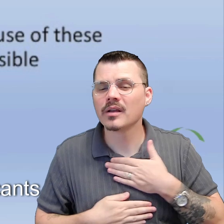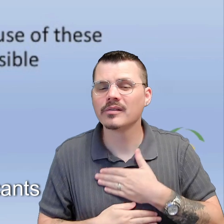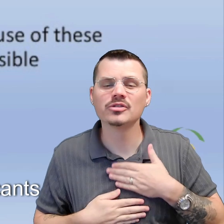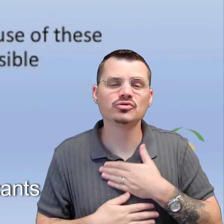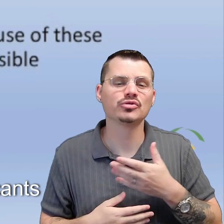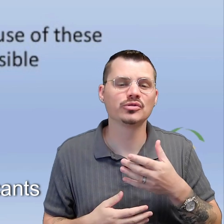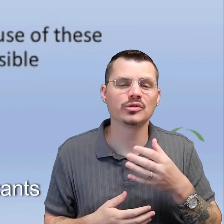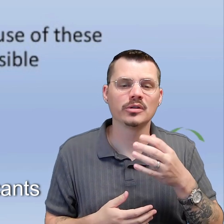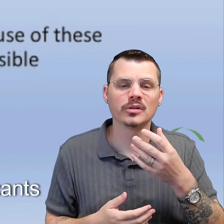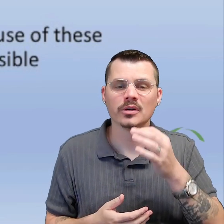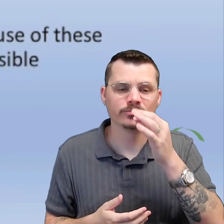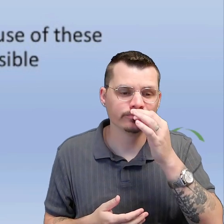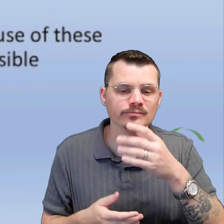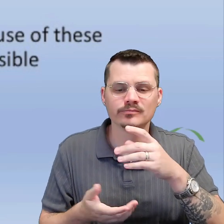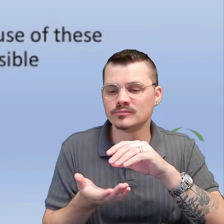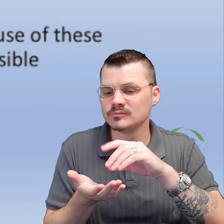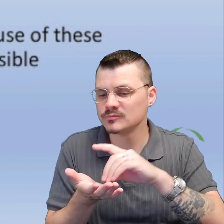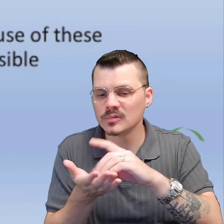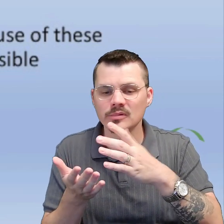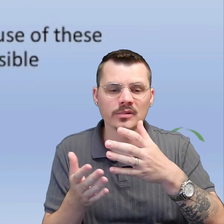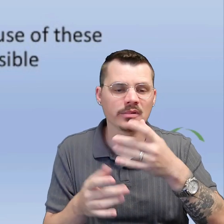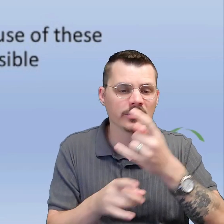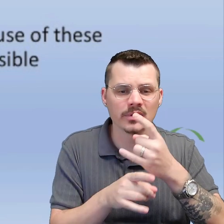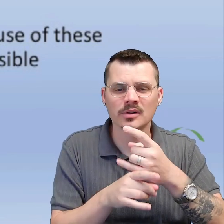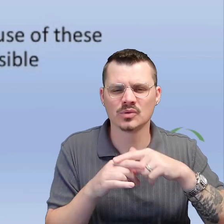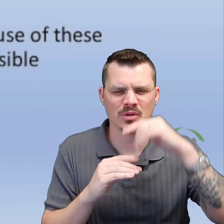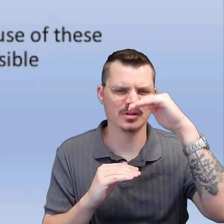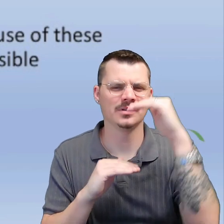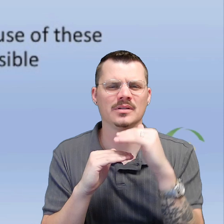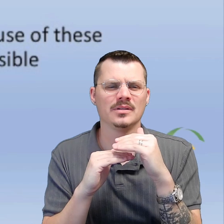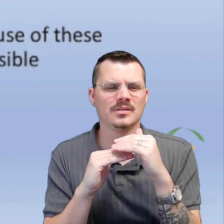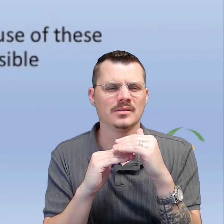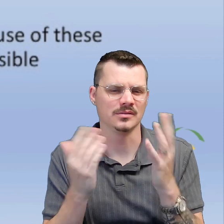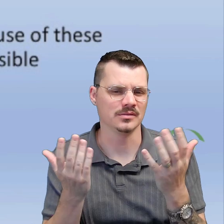recreational chemicals and intoxicants to modest levels.